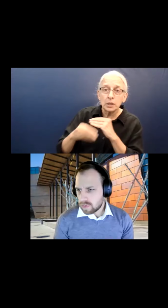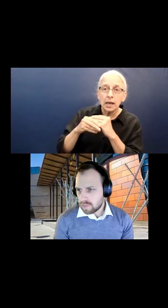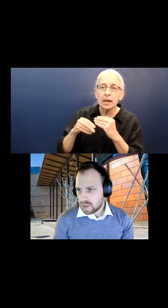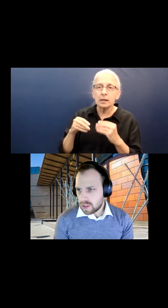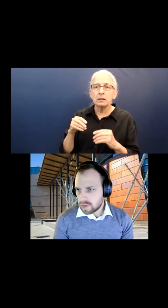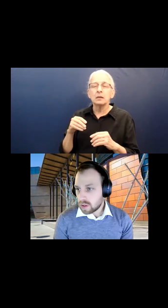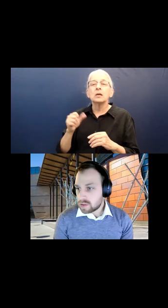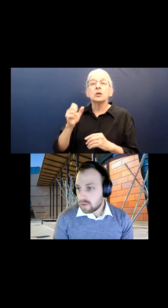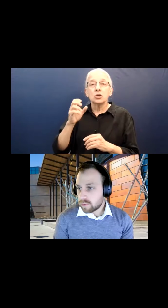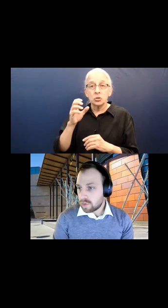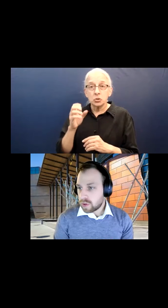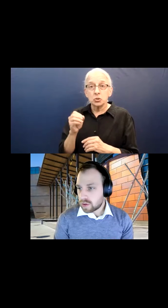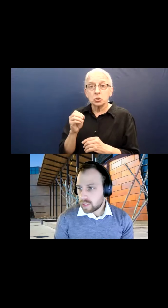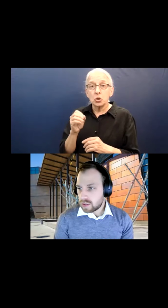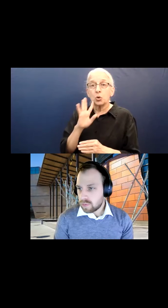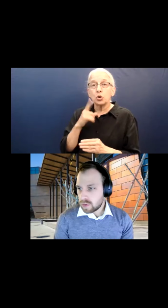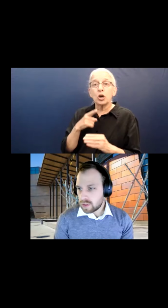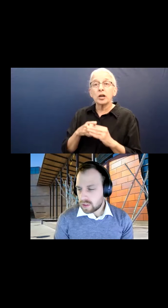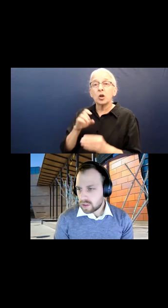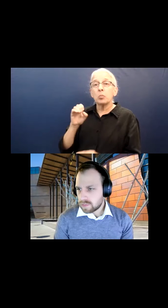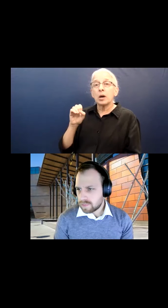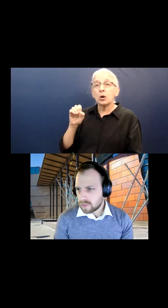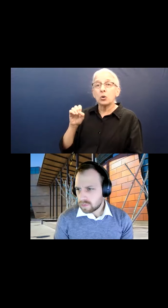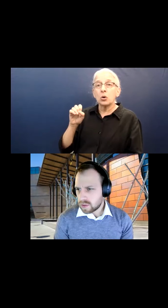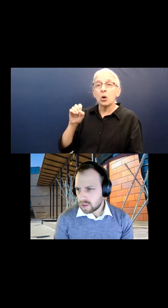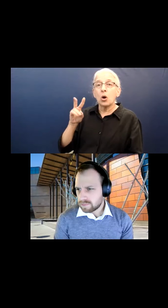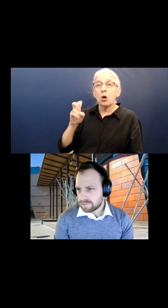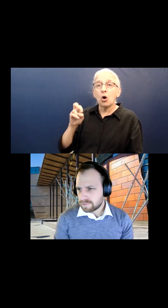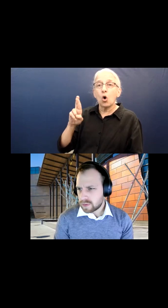So, in regards to overflow parking, one of the